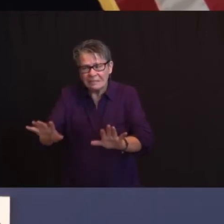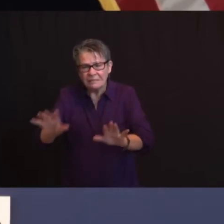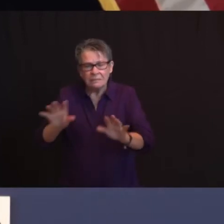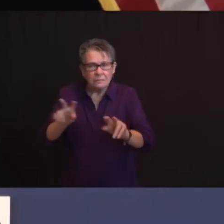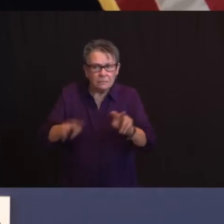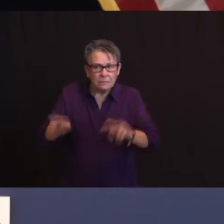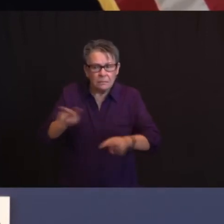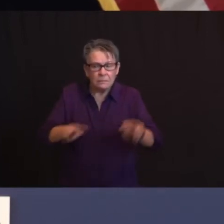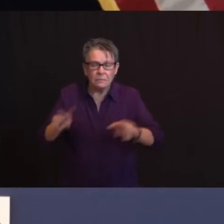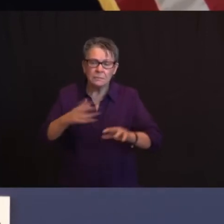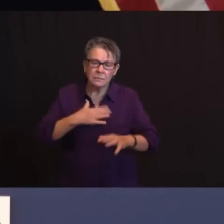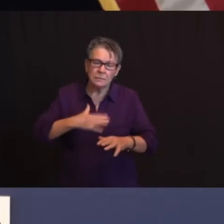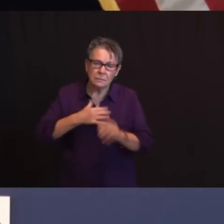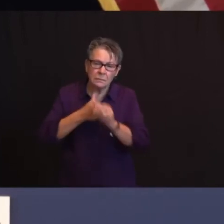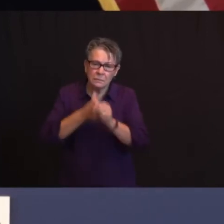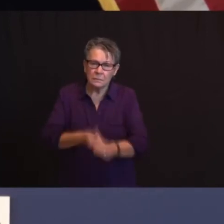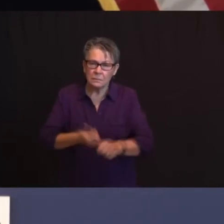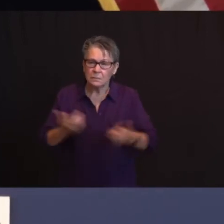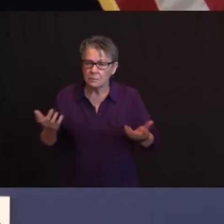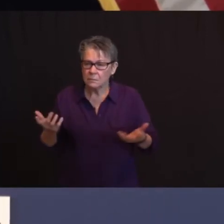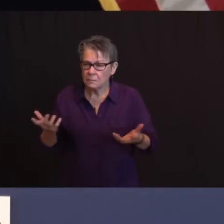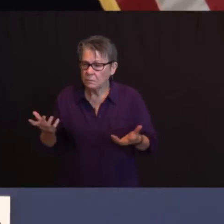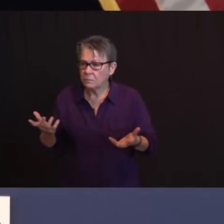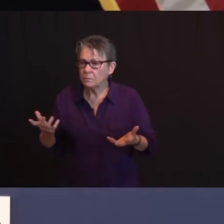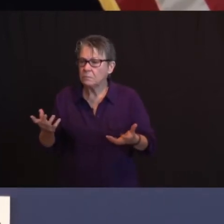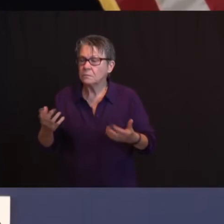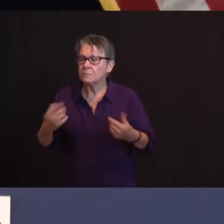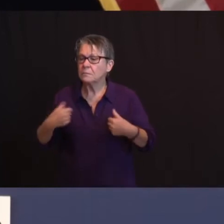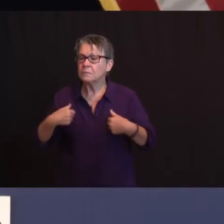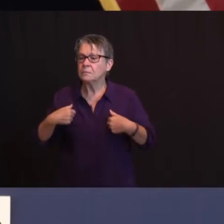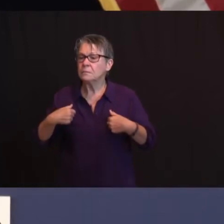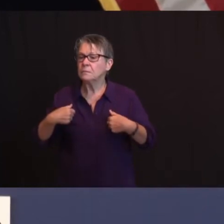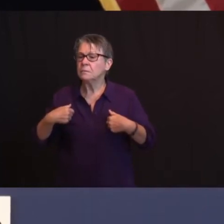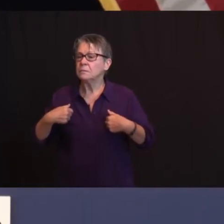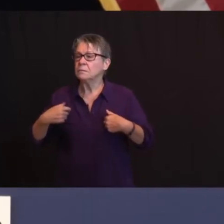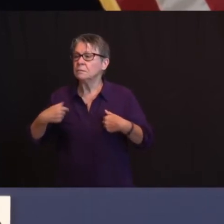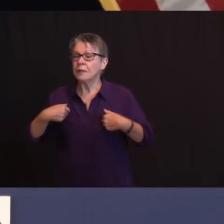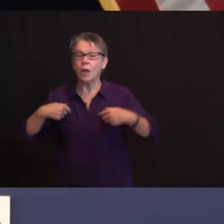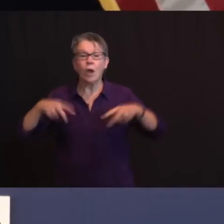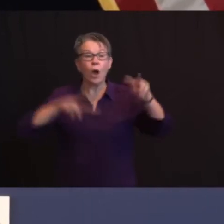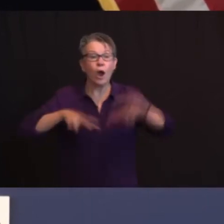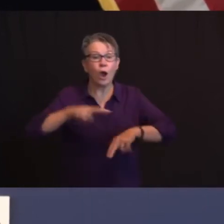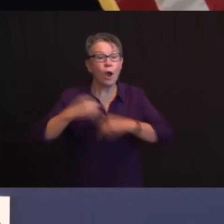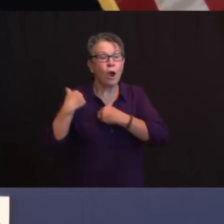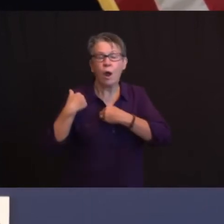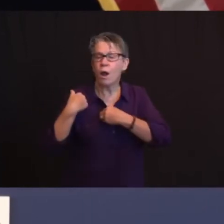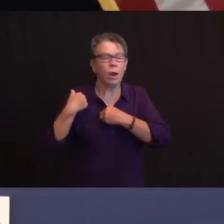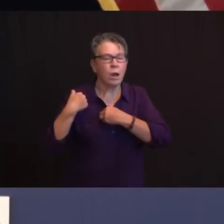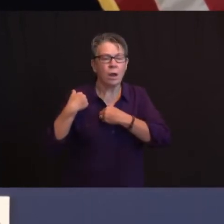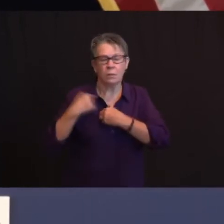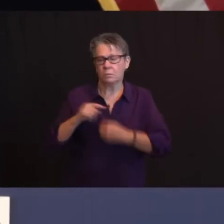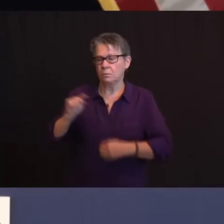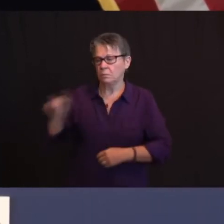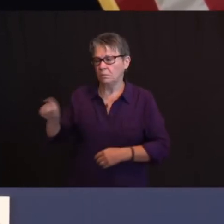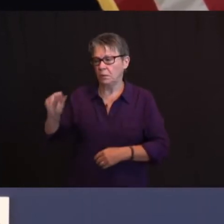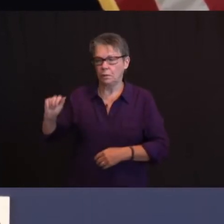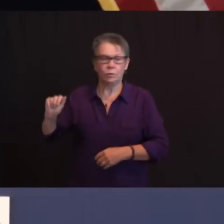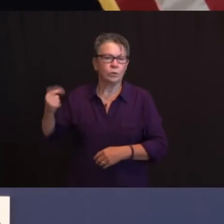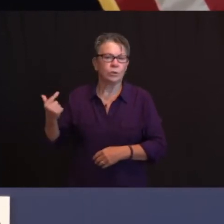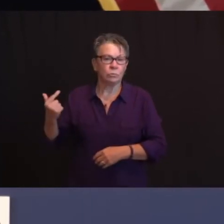as the Colonel, and that happens routinely, especially as this has evolved, because no